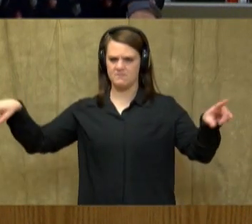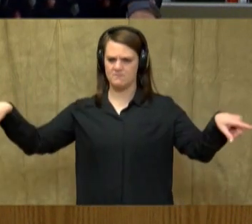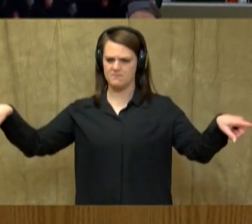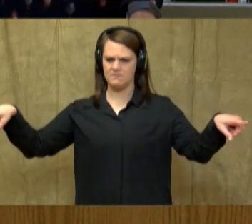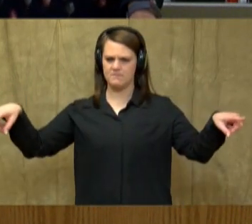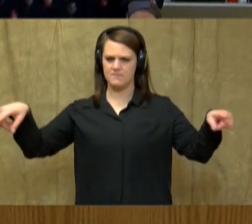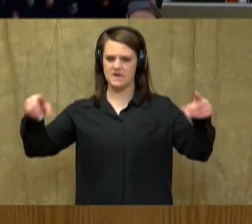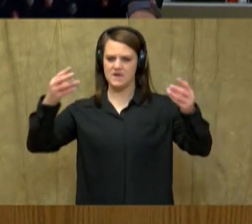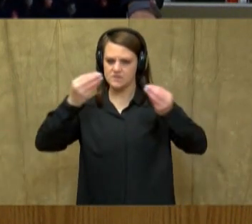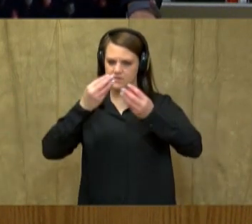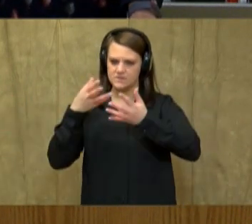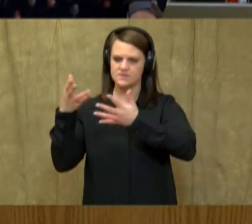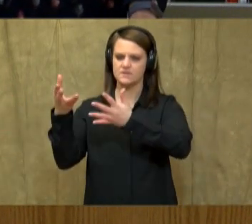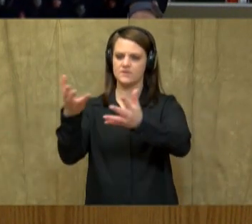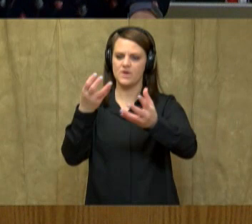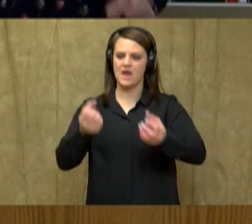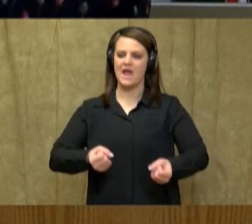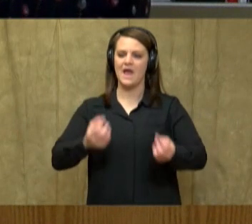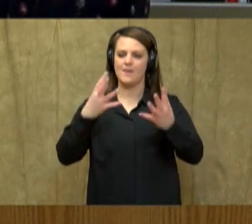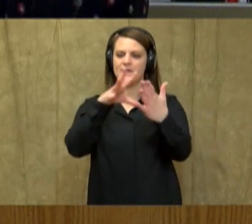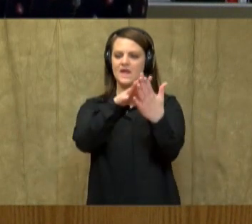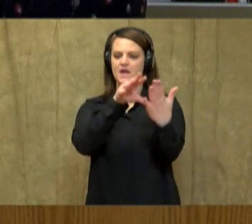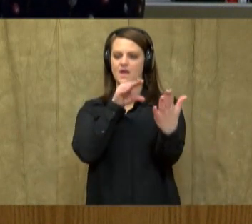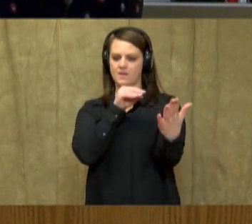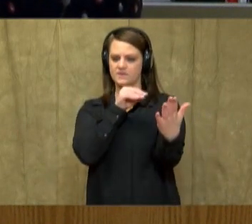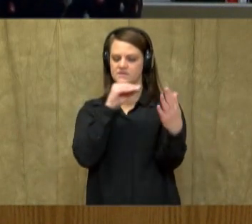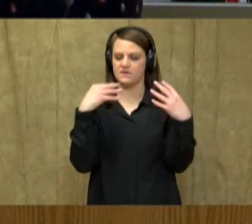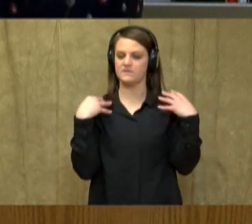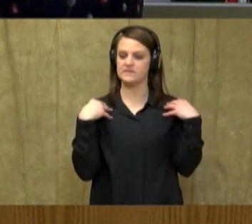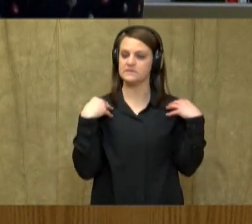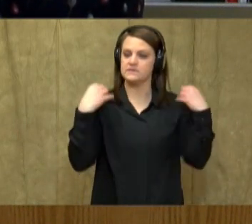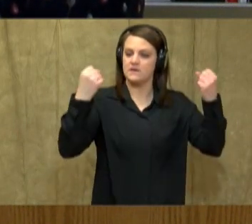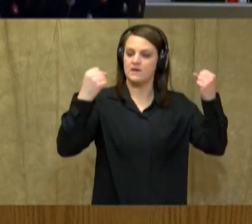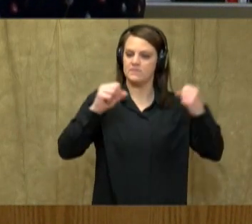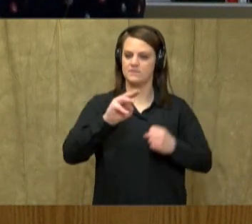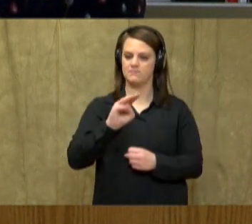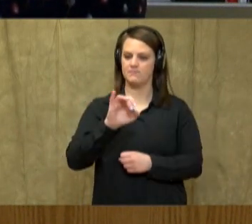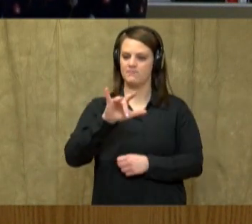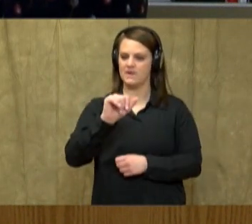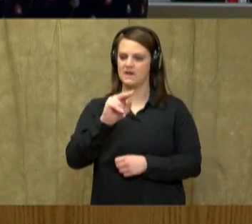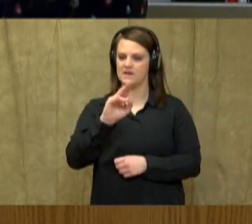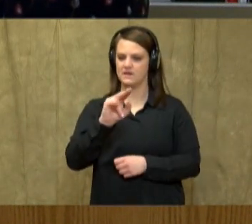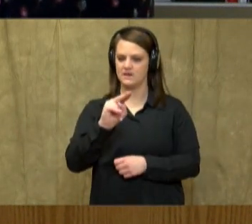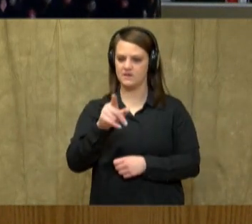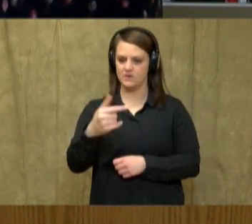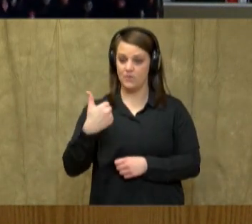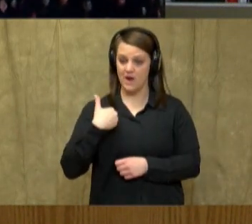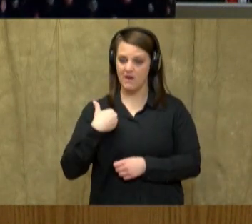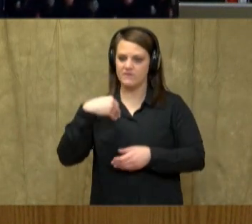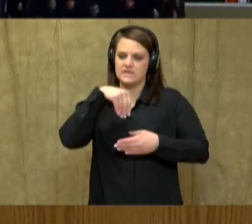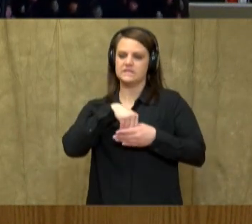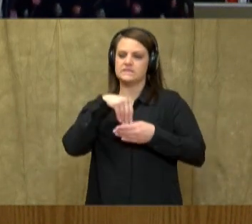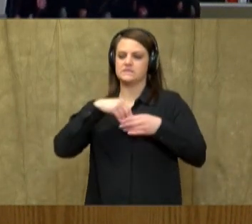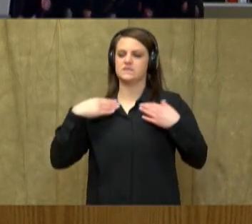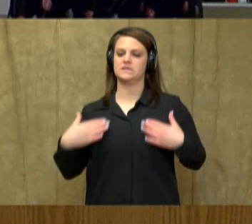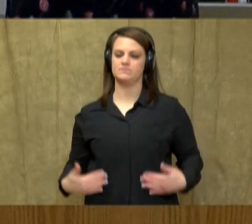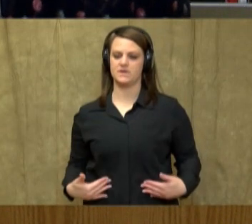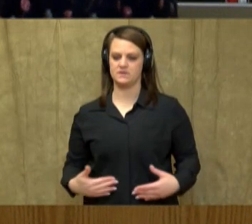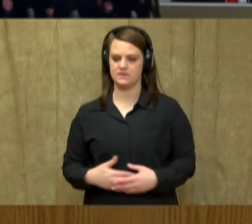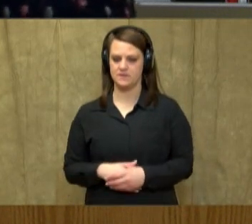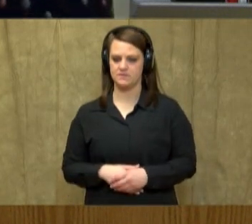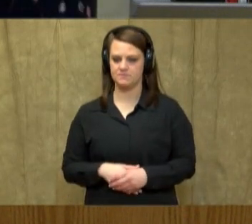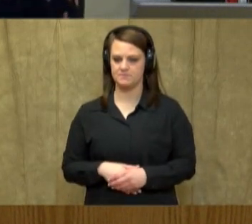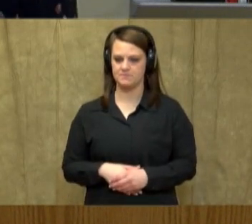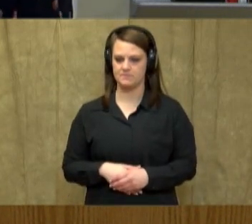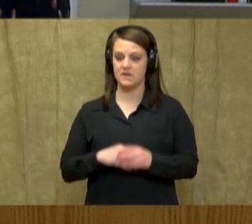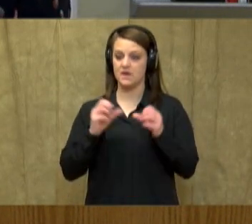be letting you know how many copies of a dominant melanin trait that you have in your body. All right,